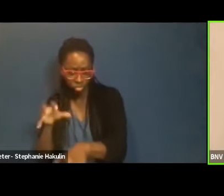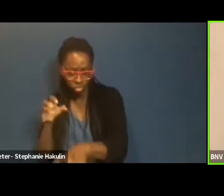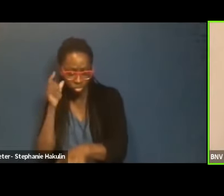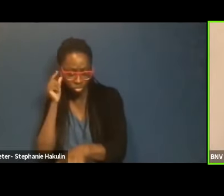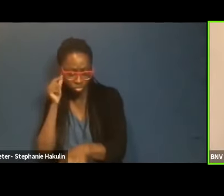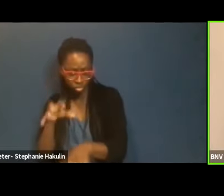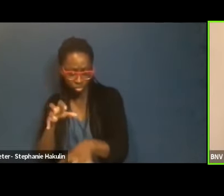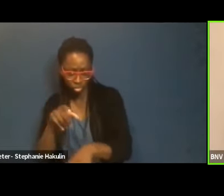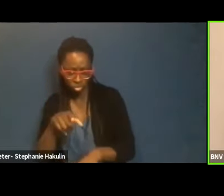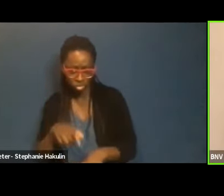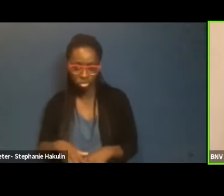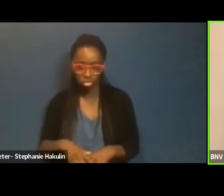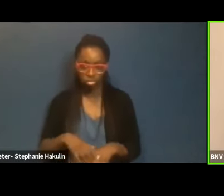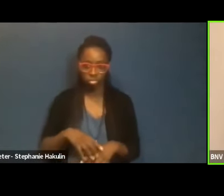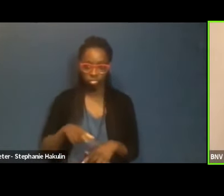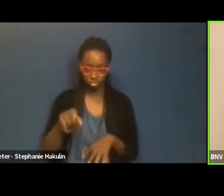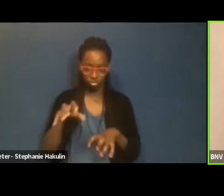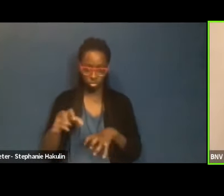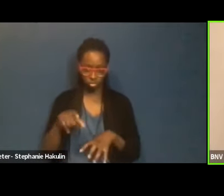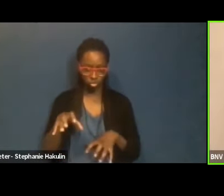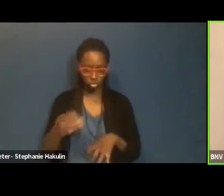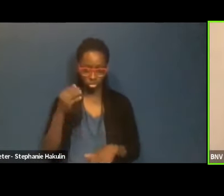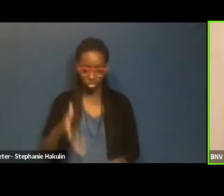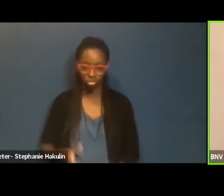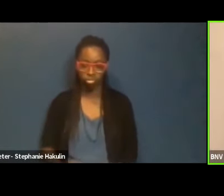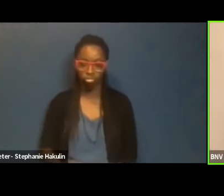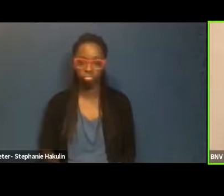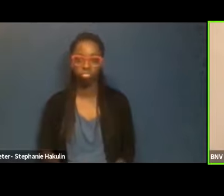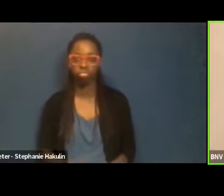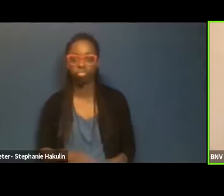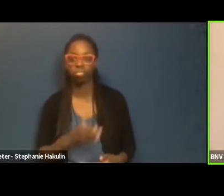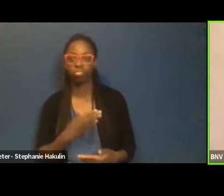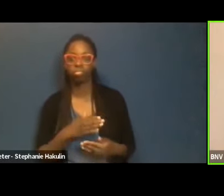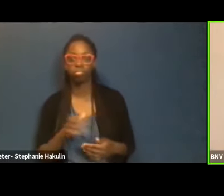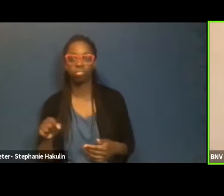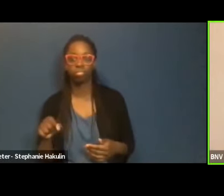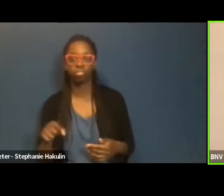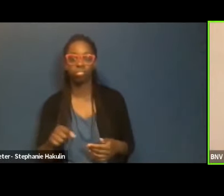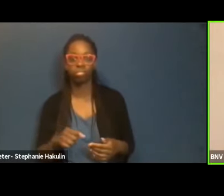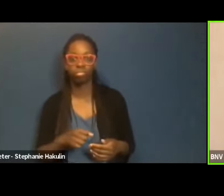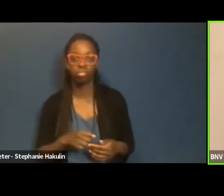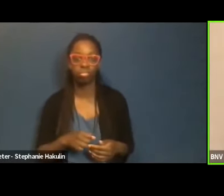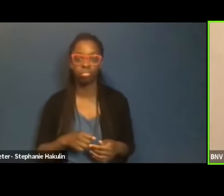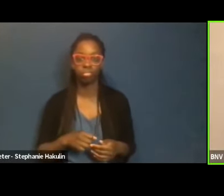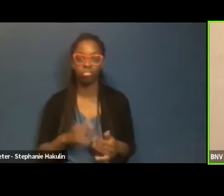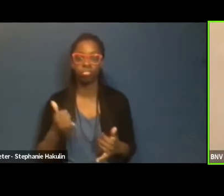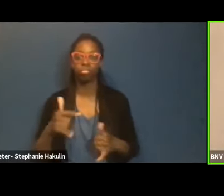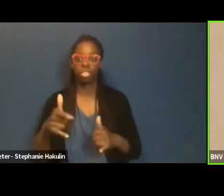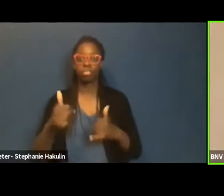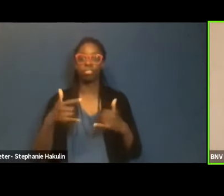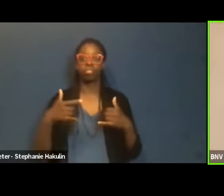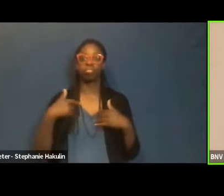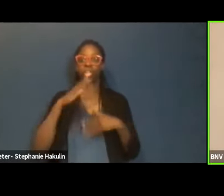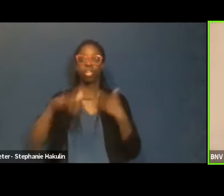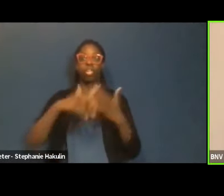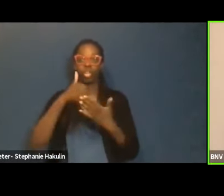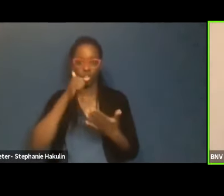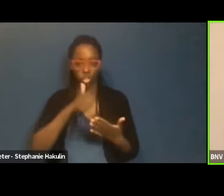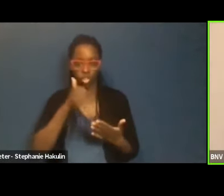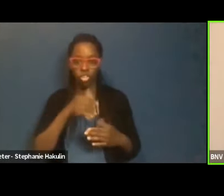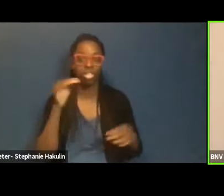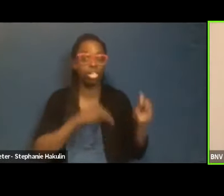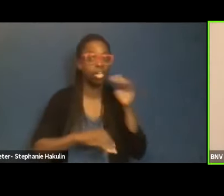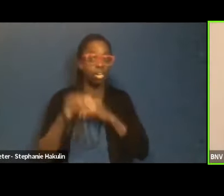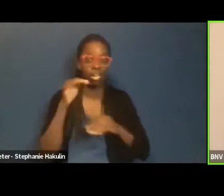lies such as, girl, he loves you, he's so sweet. All the other girls want him, which ain't nothing but lying lies that lies into her. Being manipulated in the